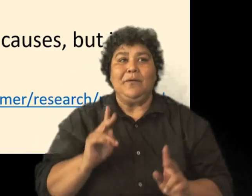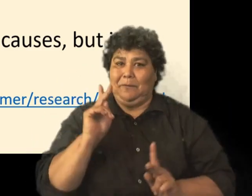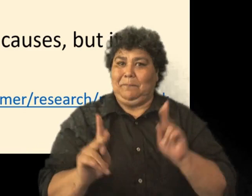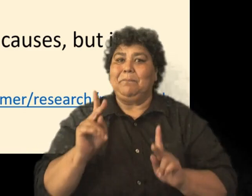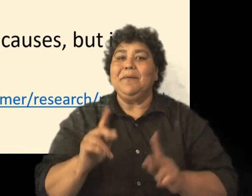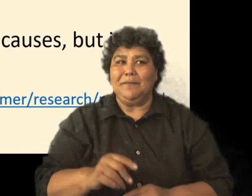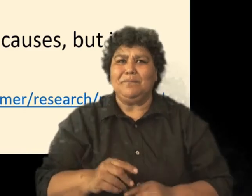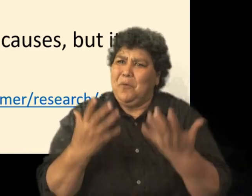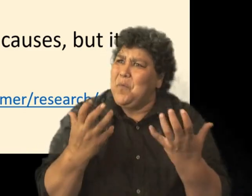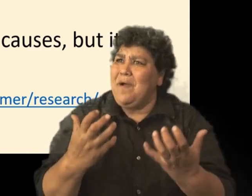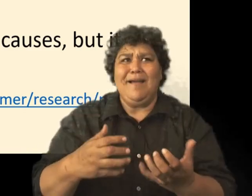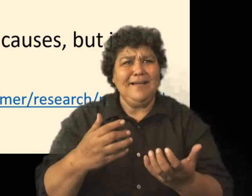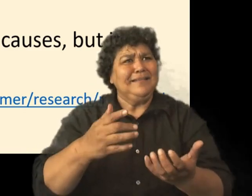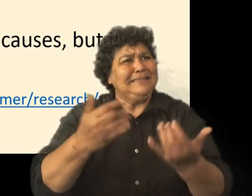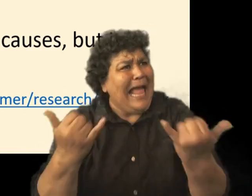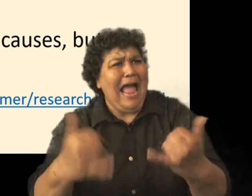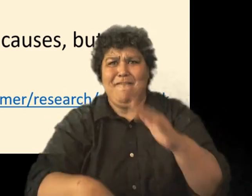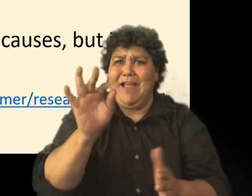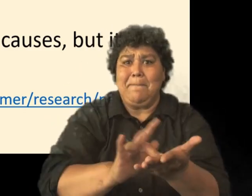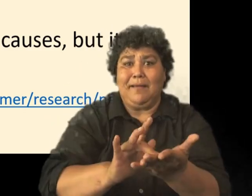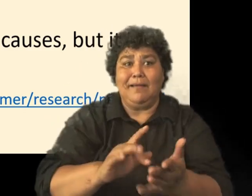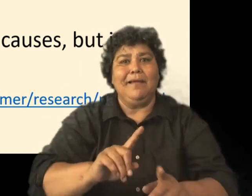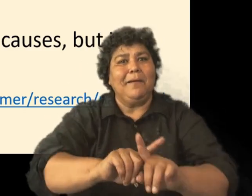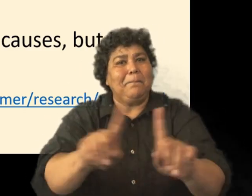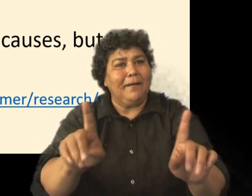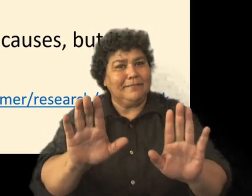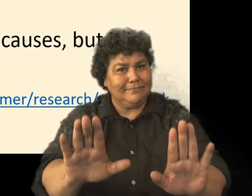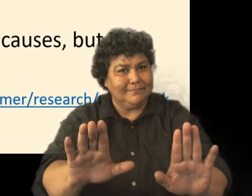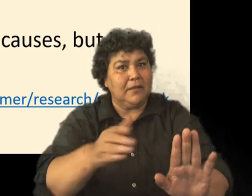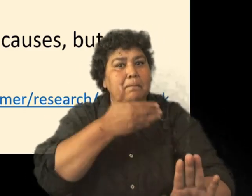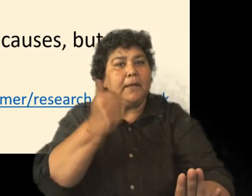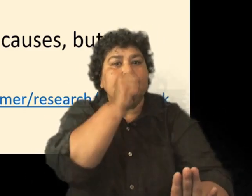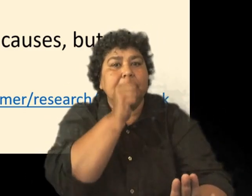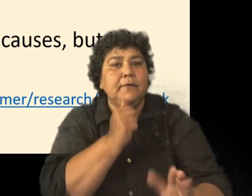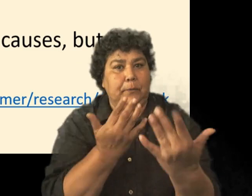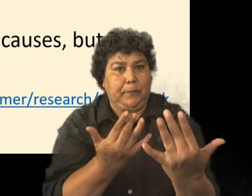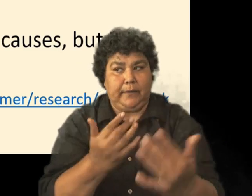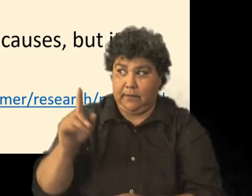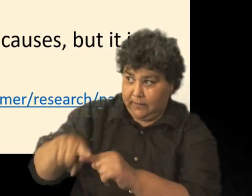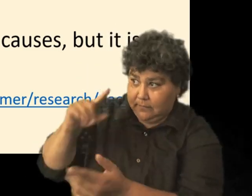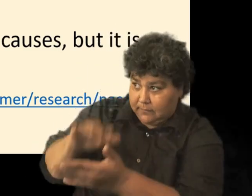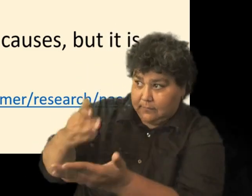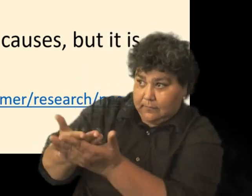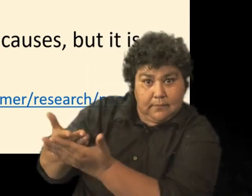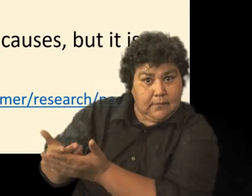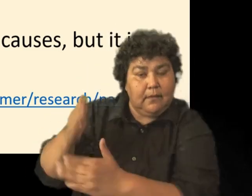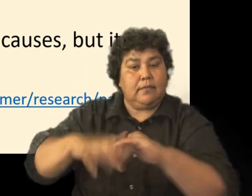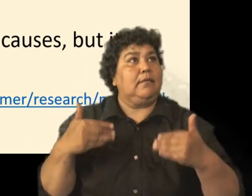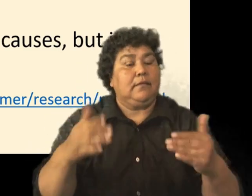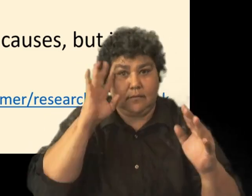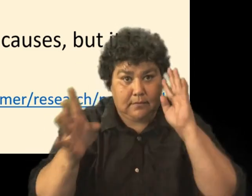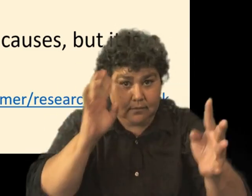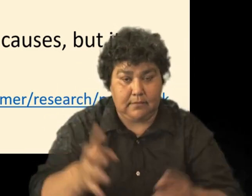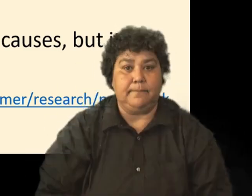best to avoid self-medication with supplements and wait for definitive recommendations from clinical trials. If you have